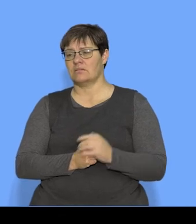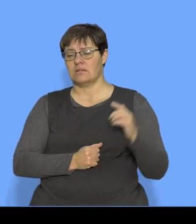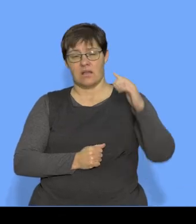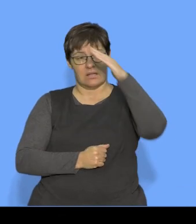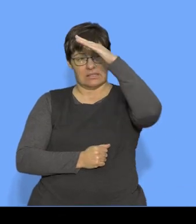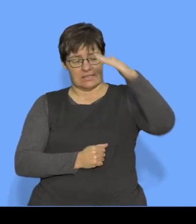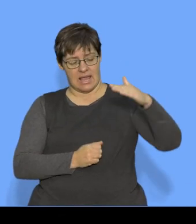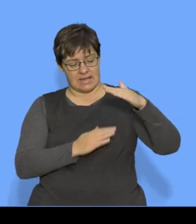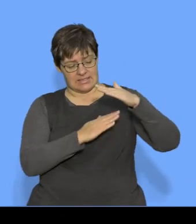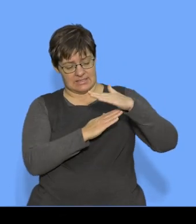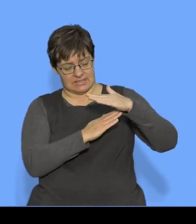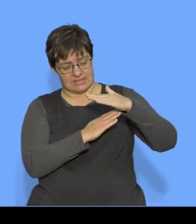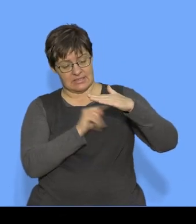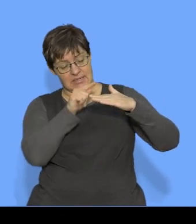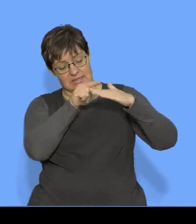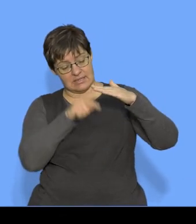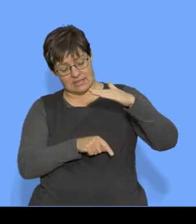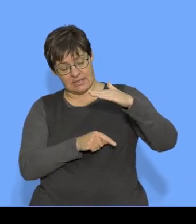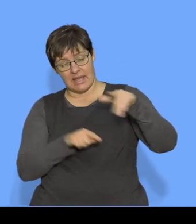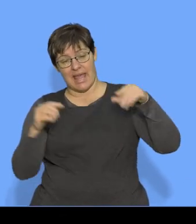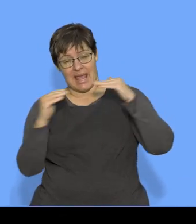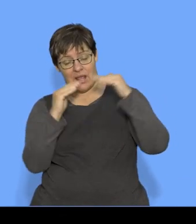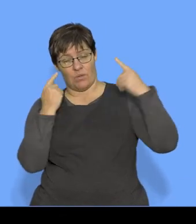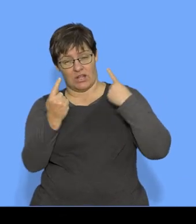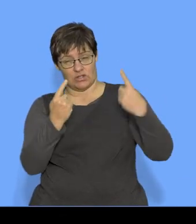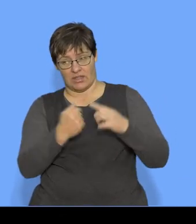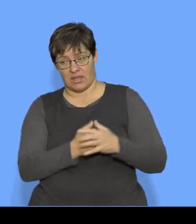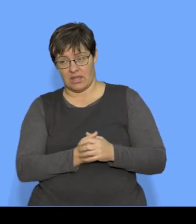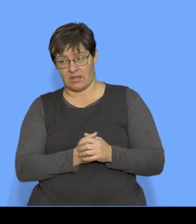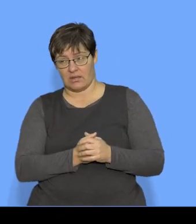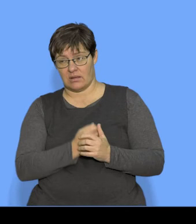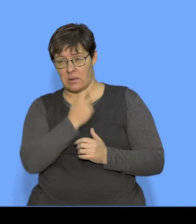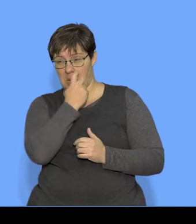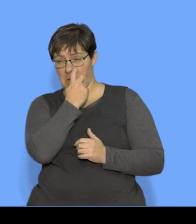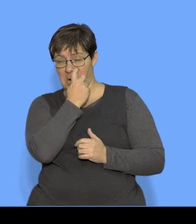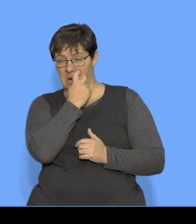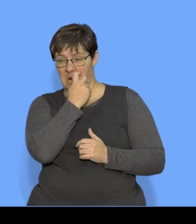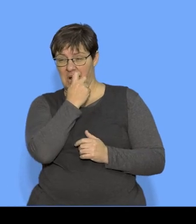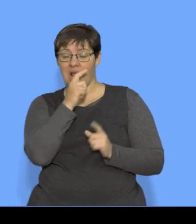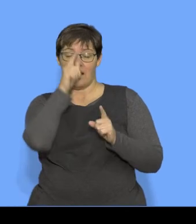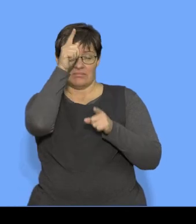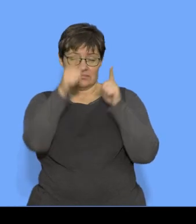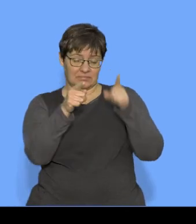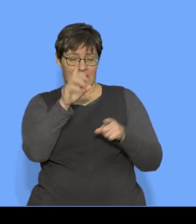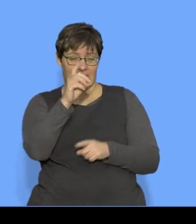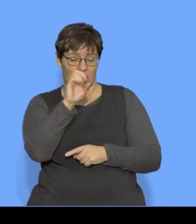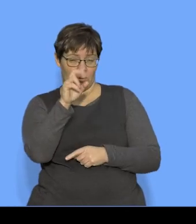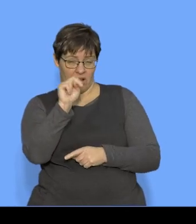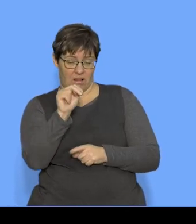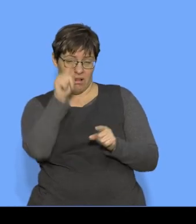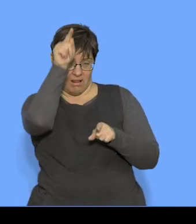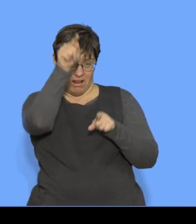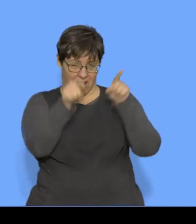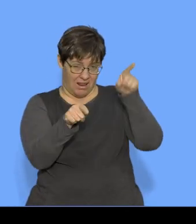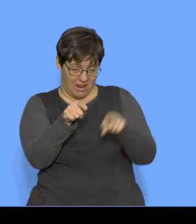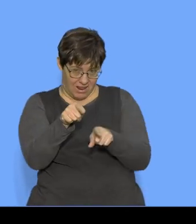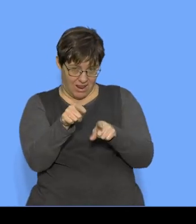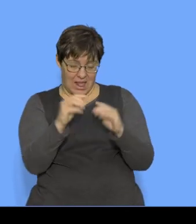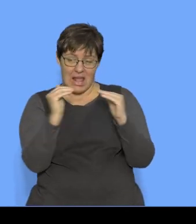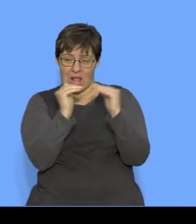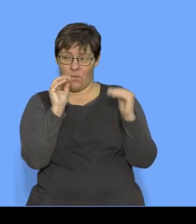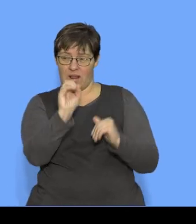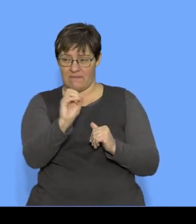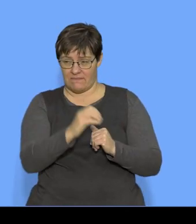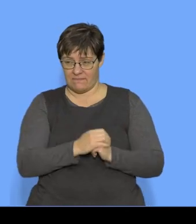these adjacent sides to be equal to each other, and I have these two diagonals, right? These parts of